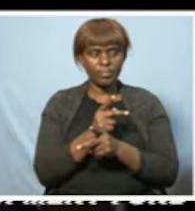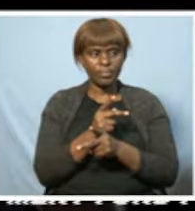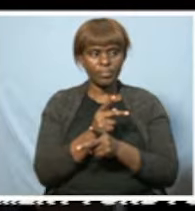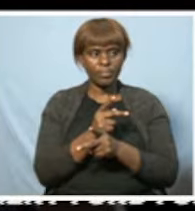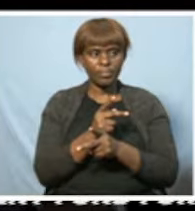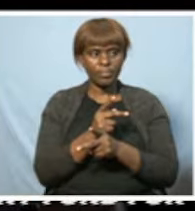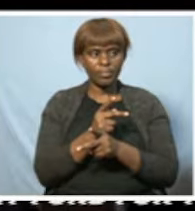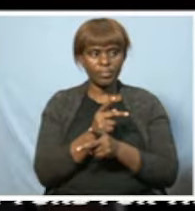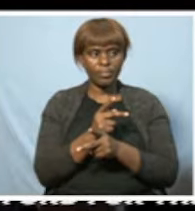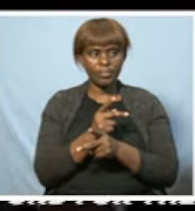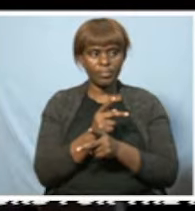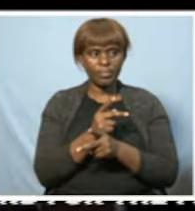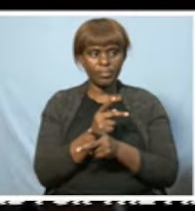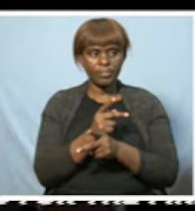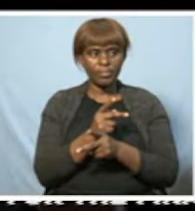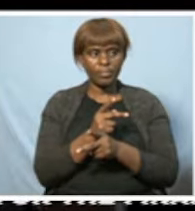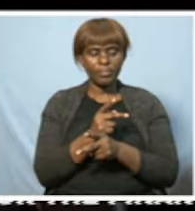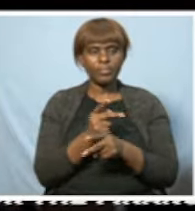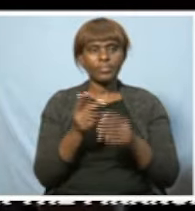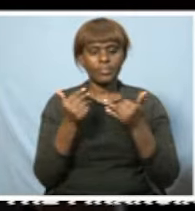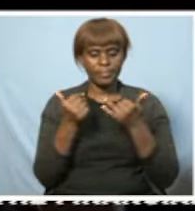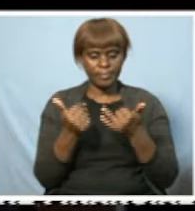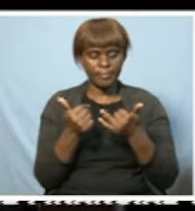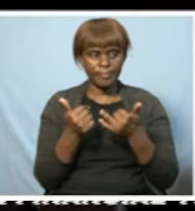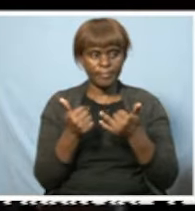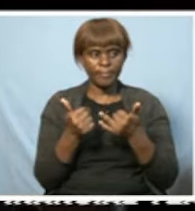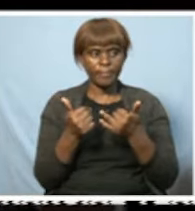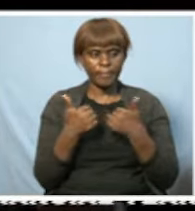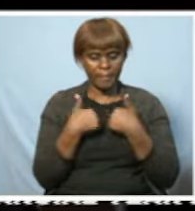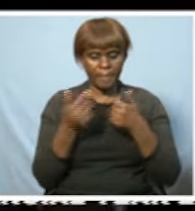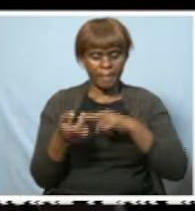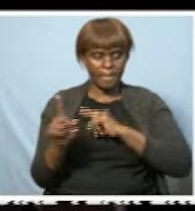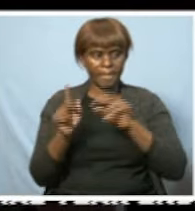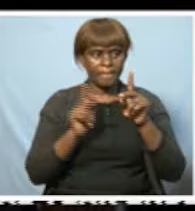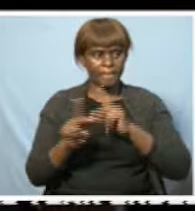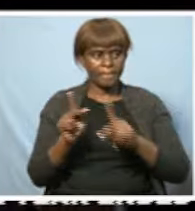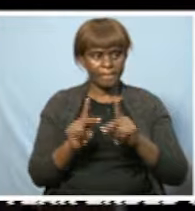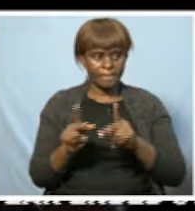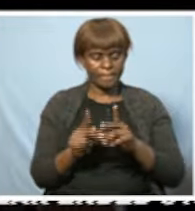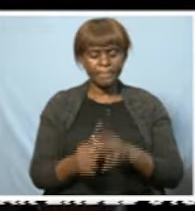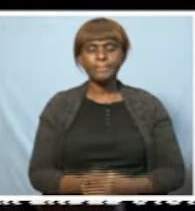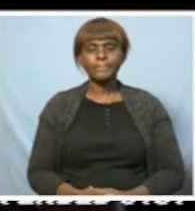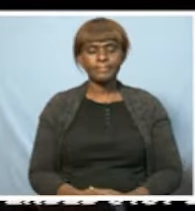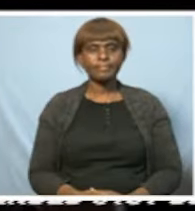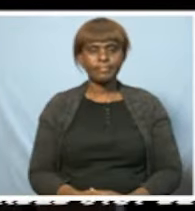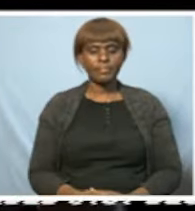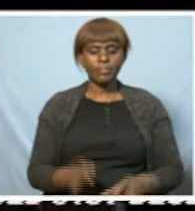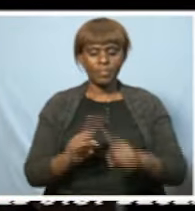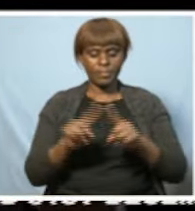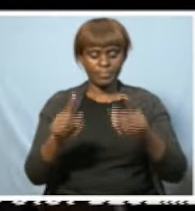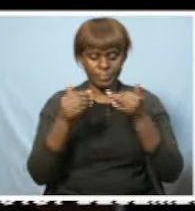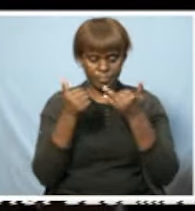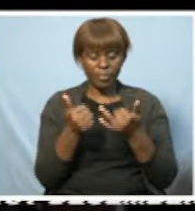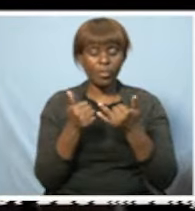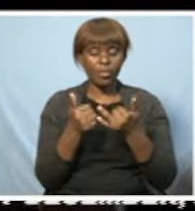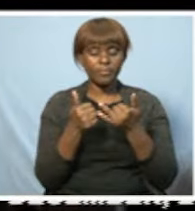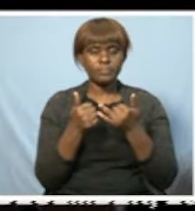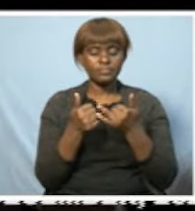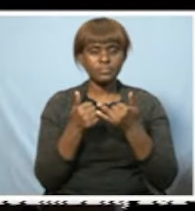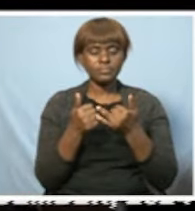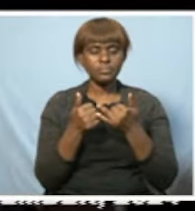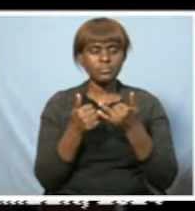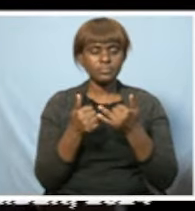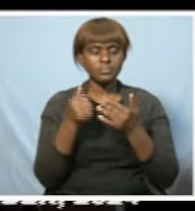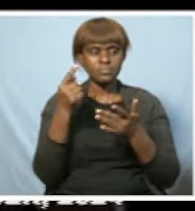being stationed in one locality, otherwise we'll be killing people. That's the first opening statement. However,